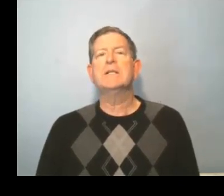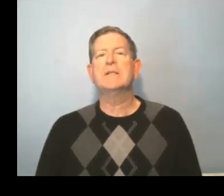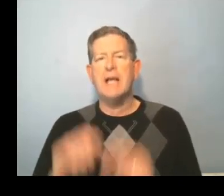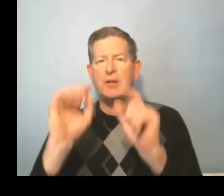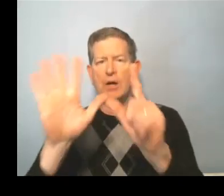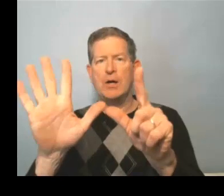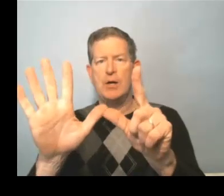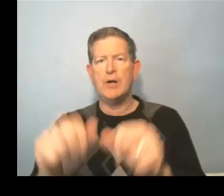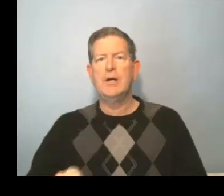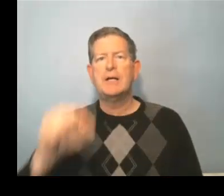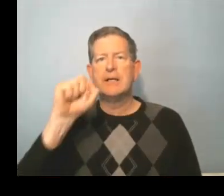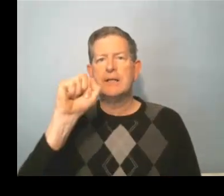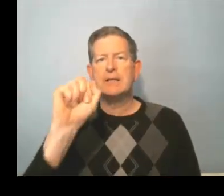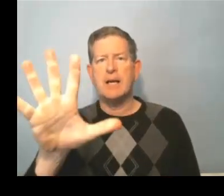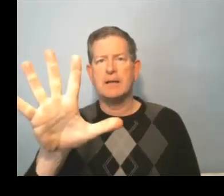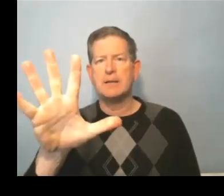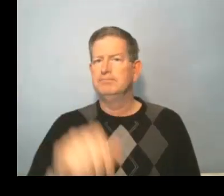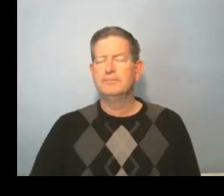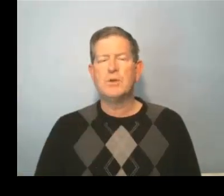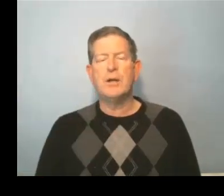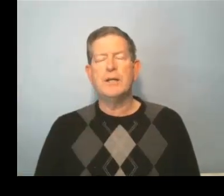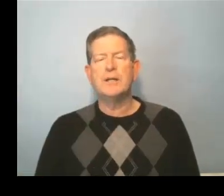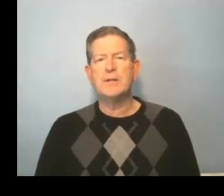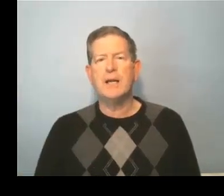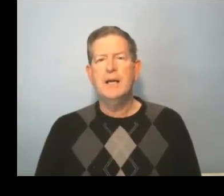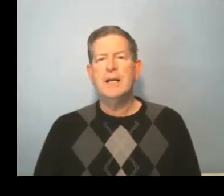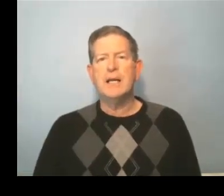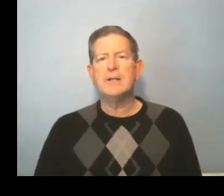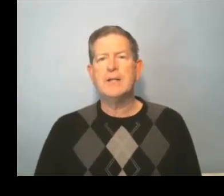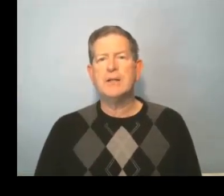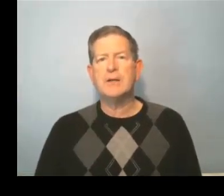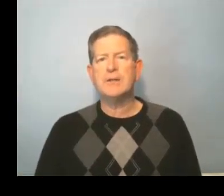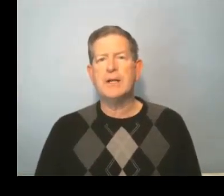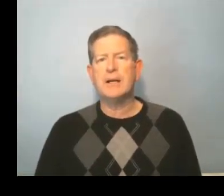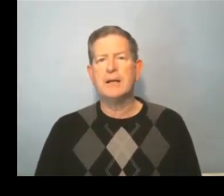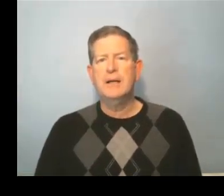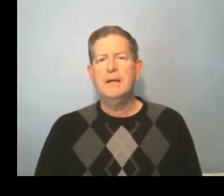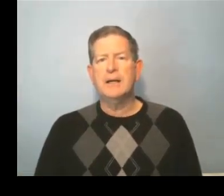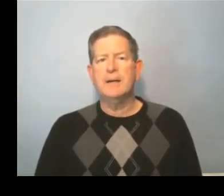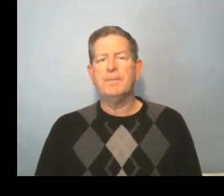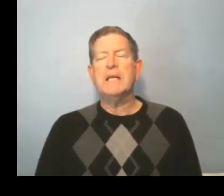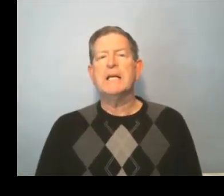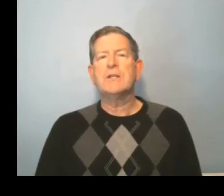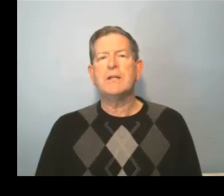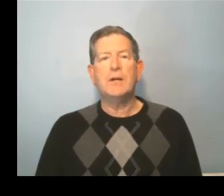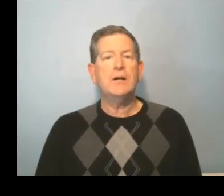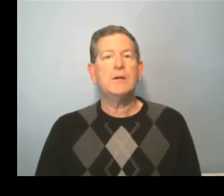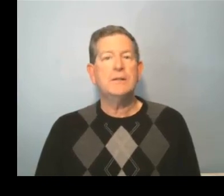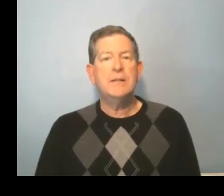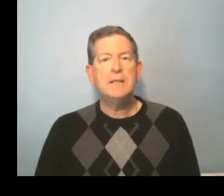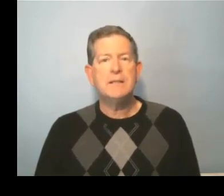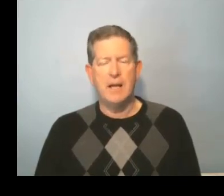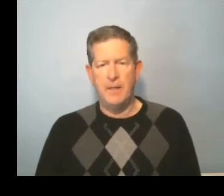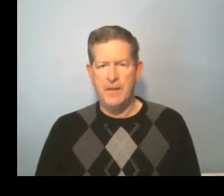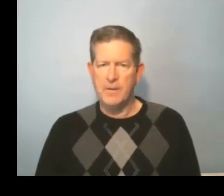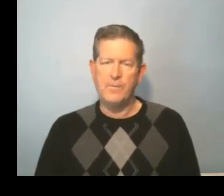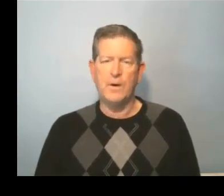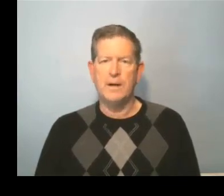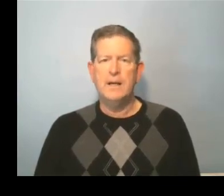il est 7h05. That's all you need to say. Il est 7h05. Il est